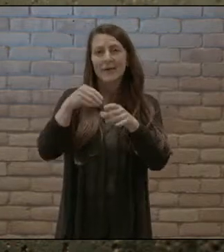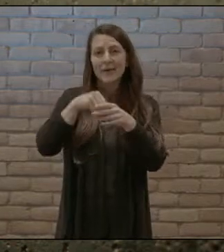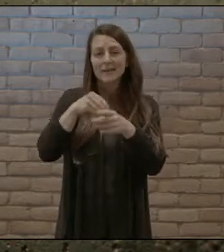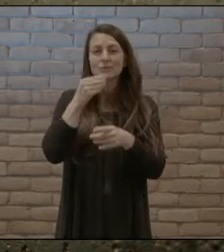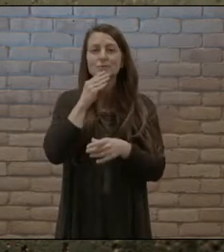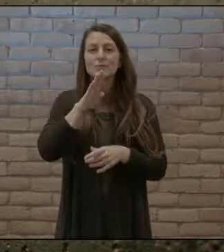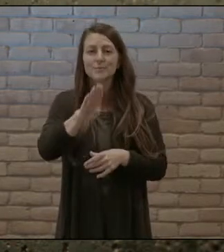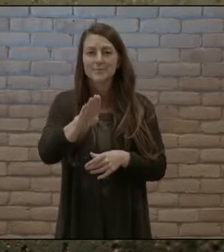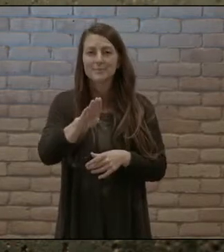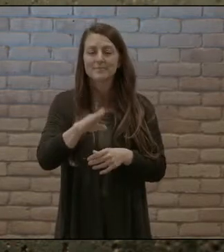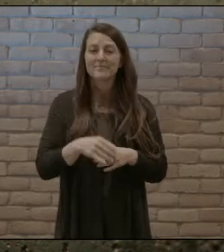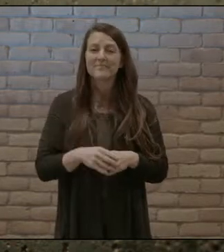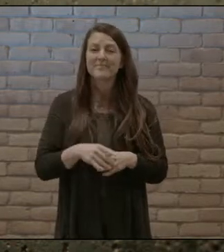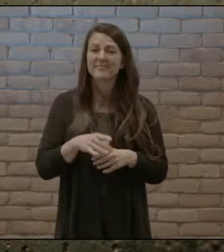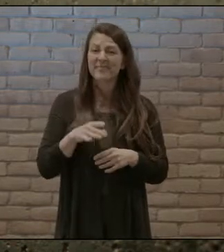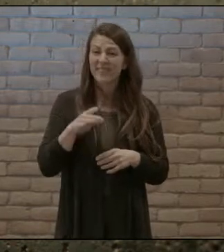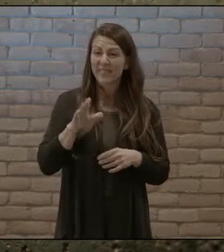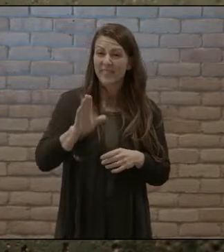These were ancestors